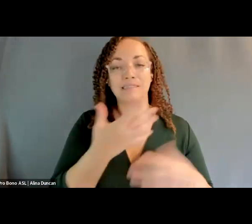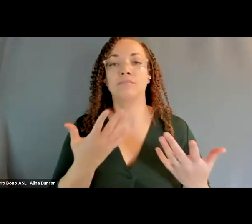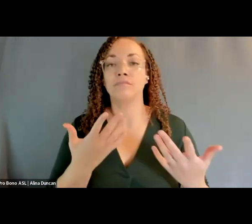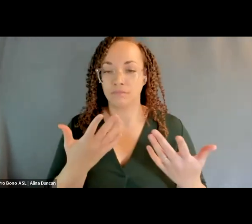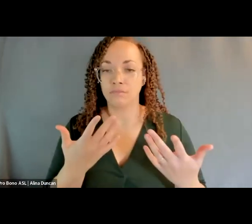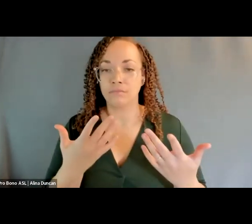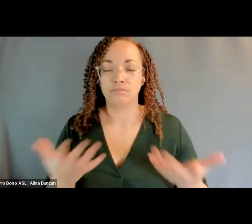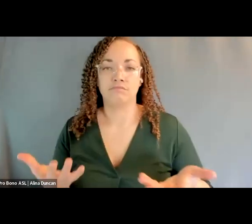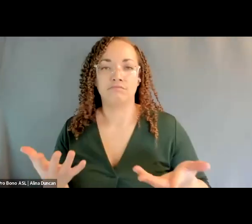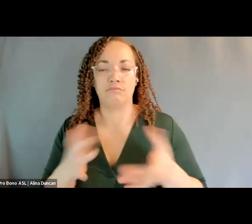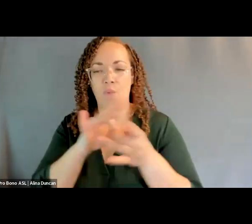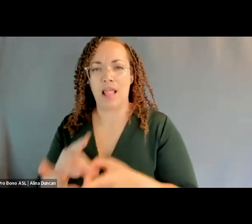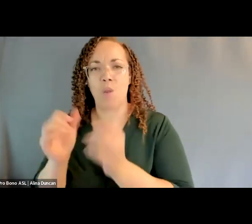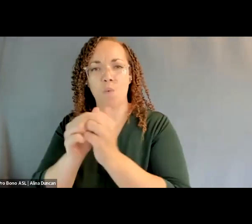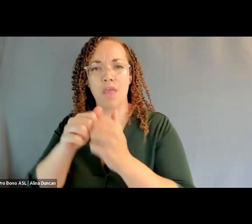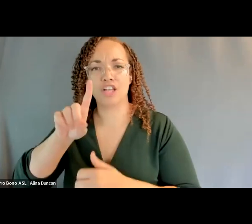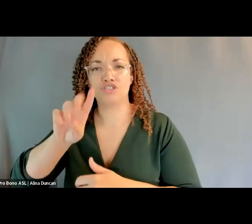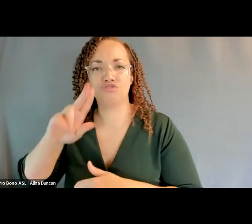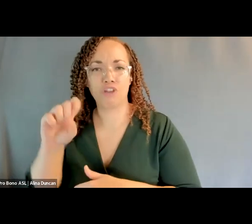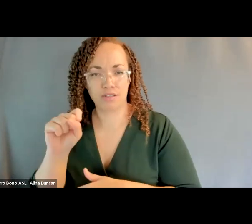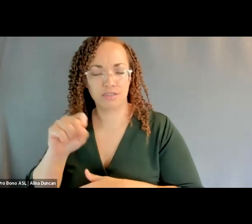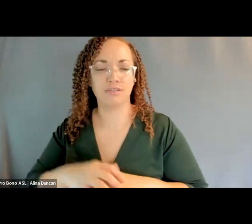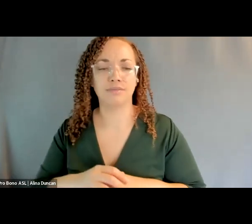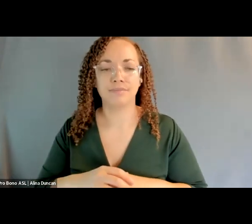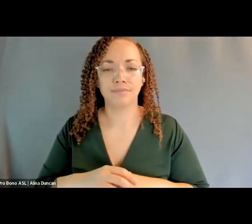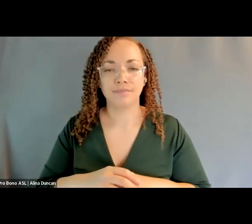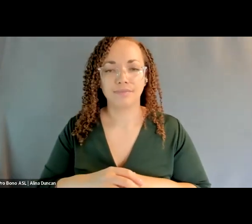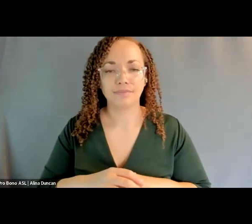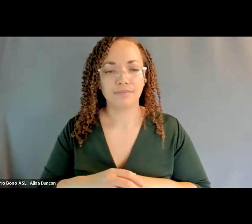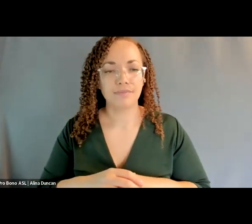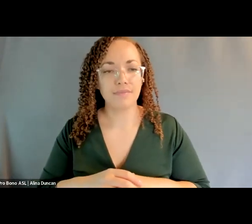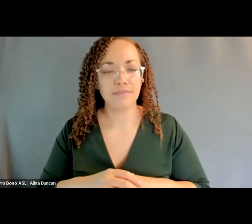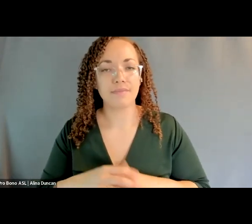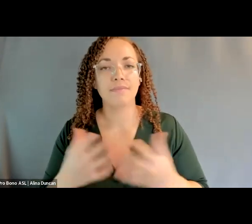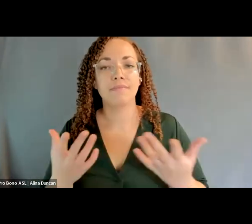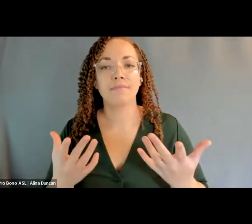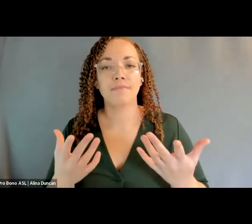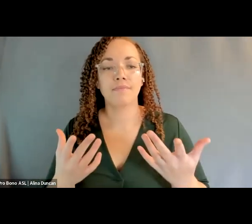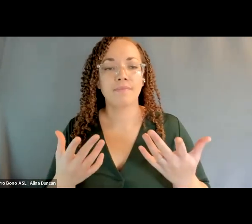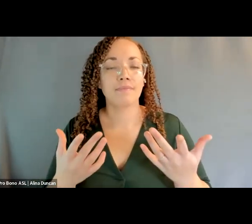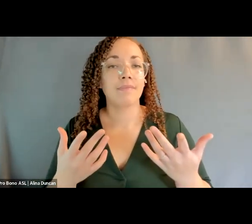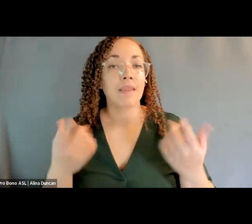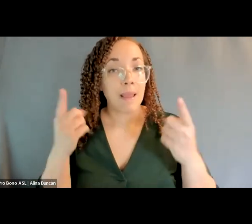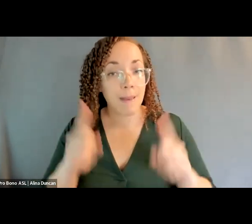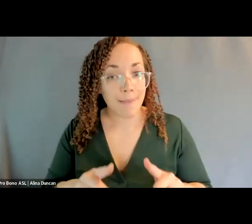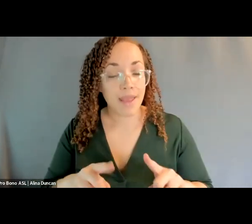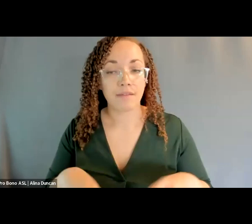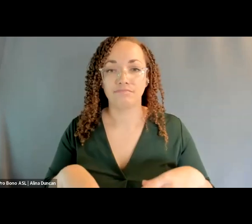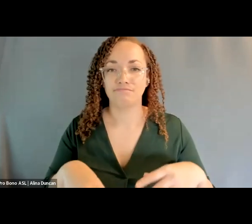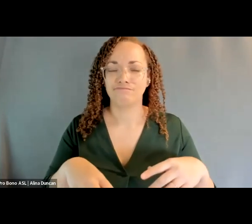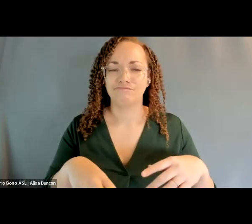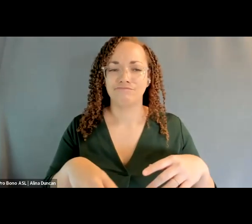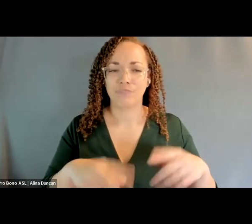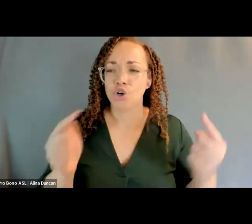capitalism shapes not only racially segregated labor, but also consumer markets, and in doing so, harms everyone, including